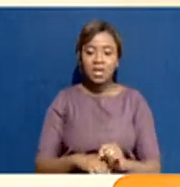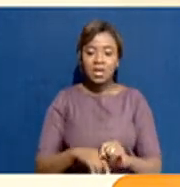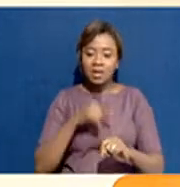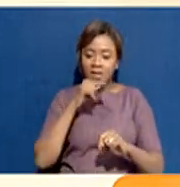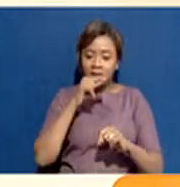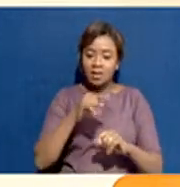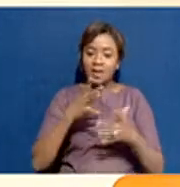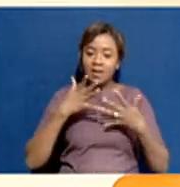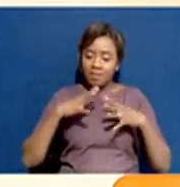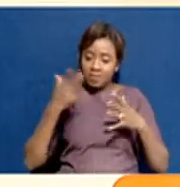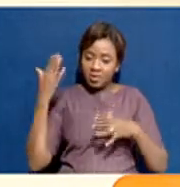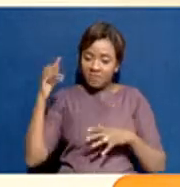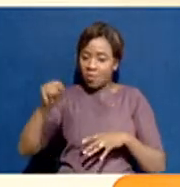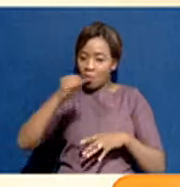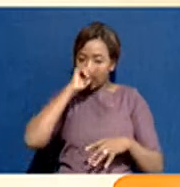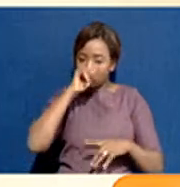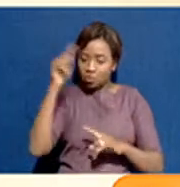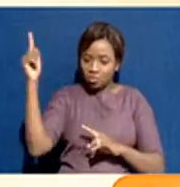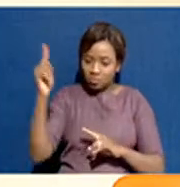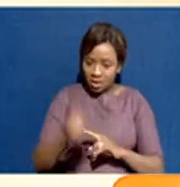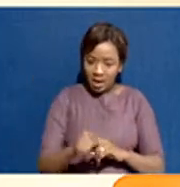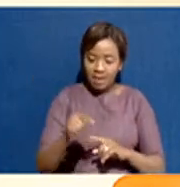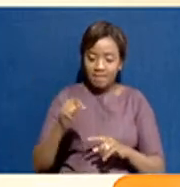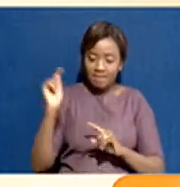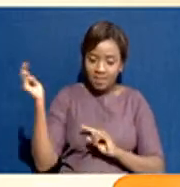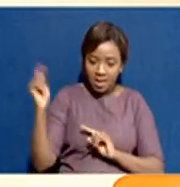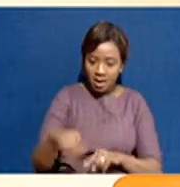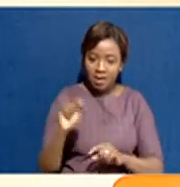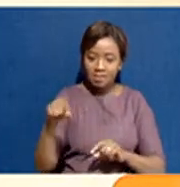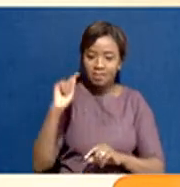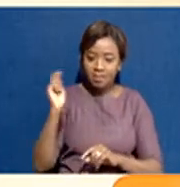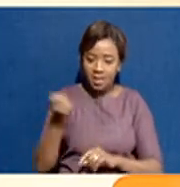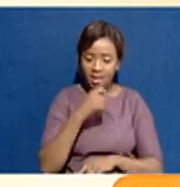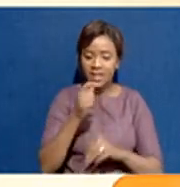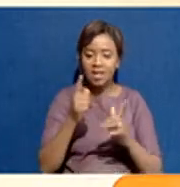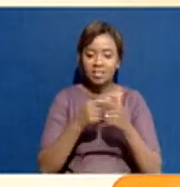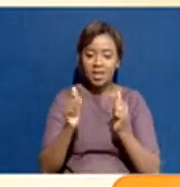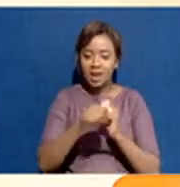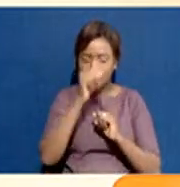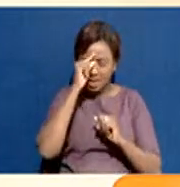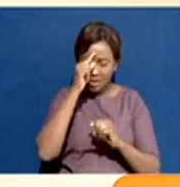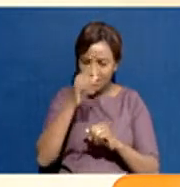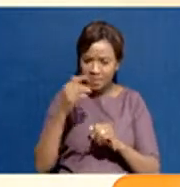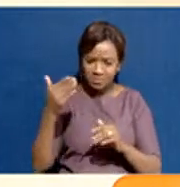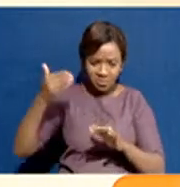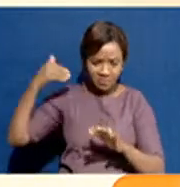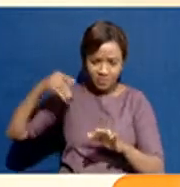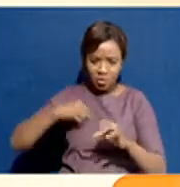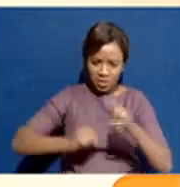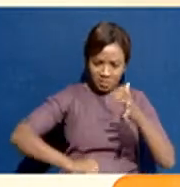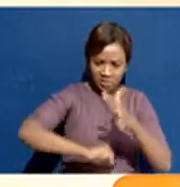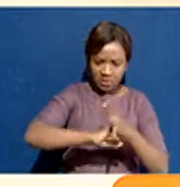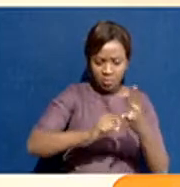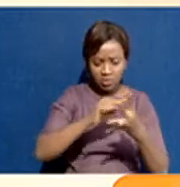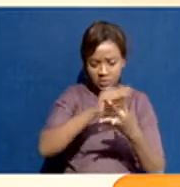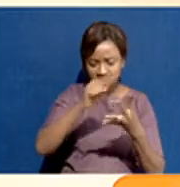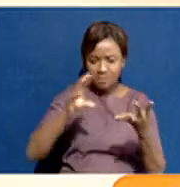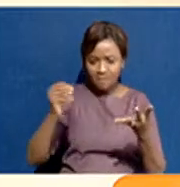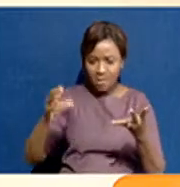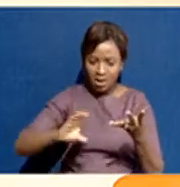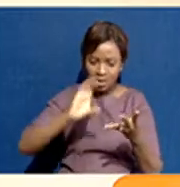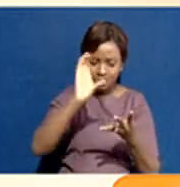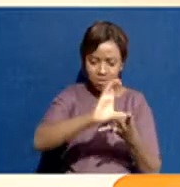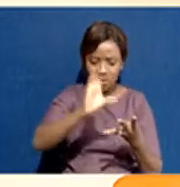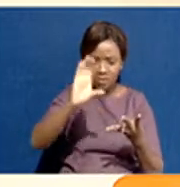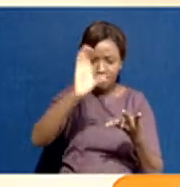the colonial administration and subsequent government invested in those institutions as